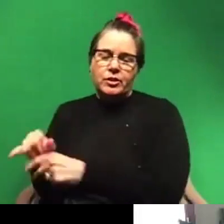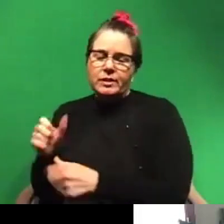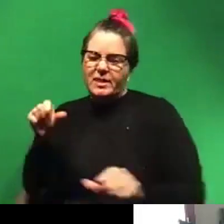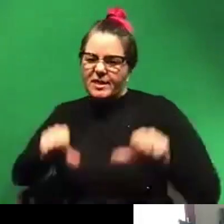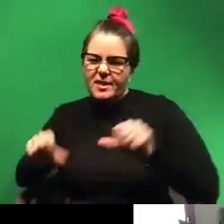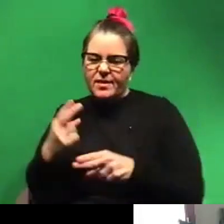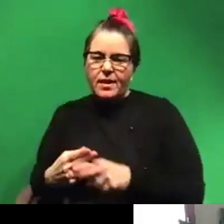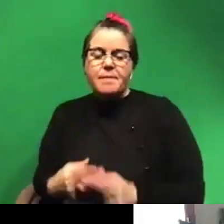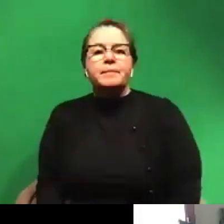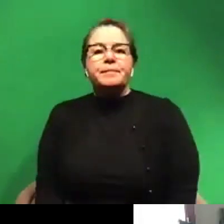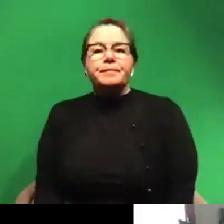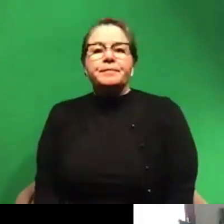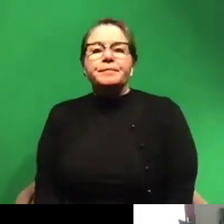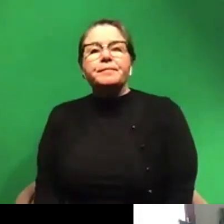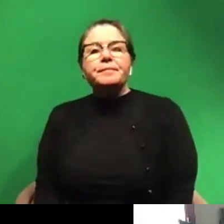are ones,